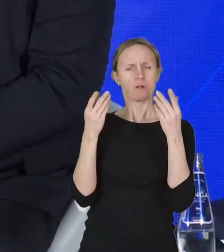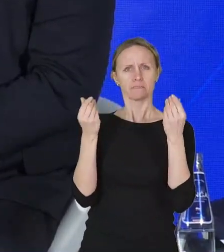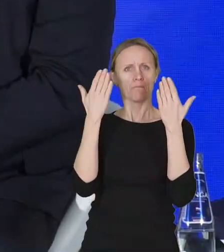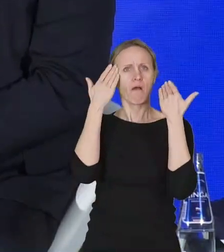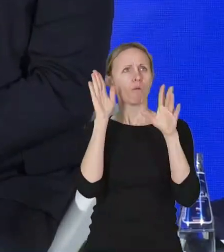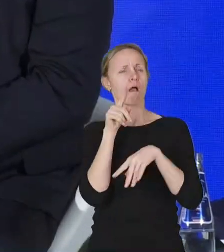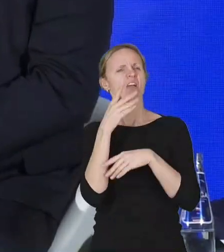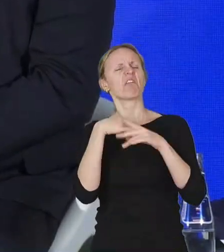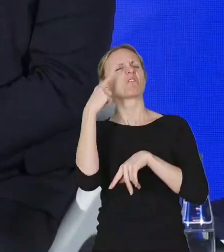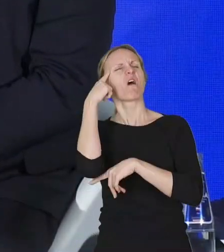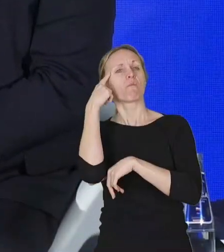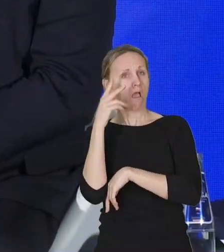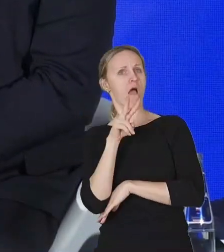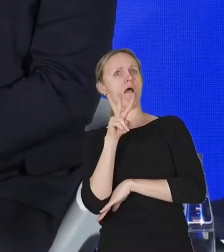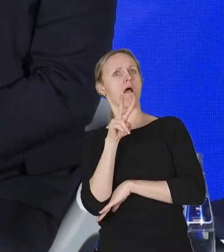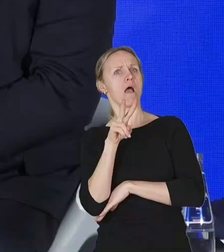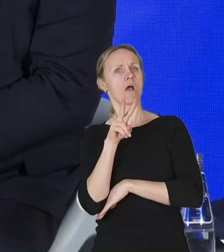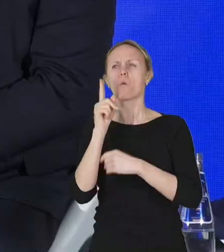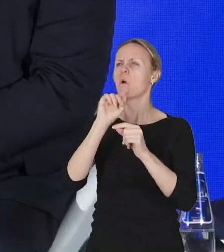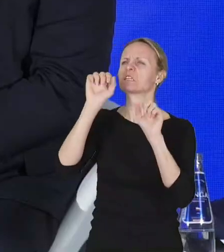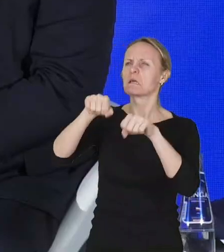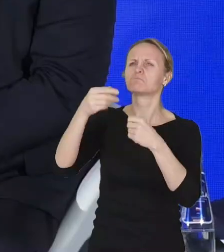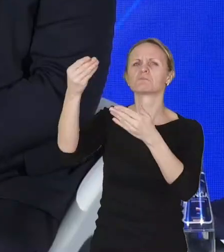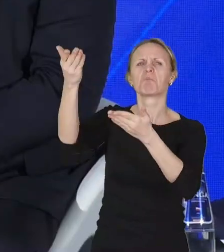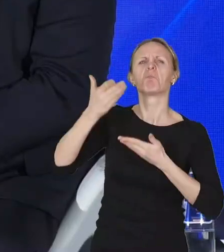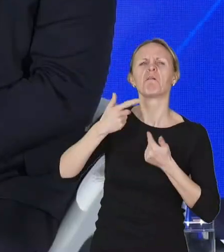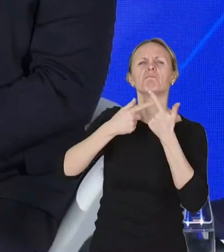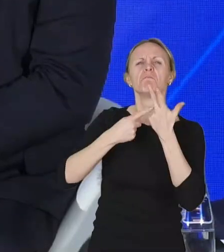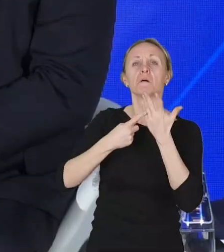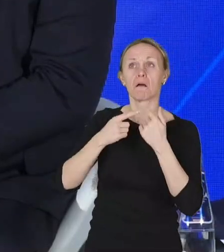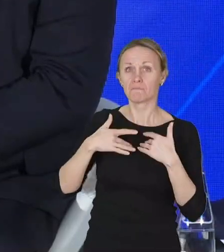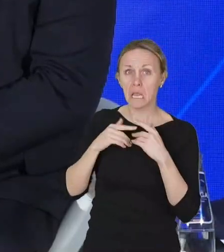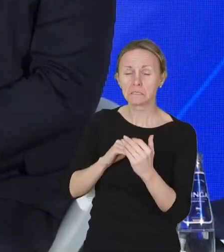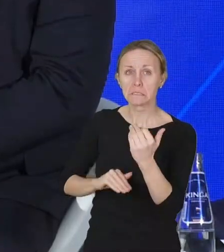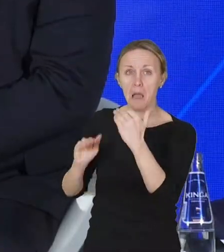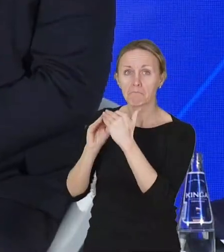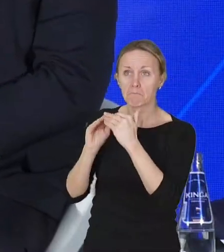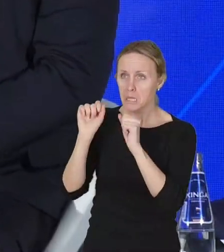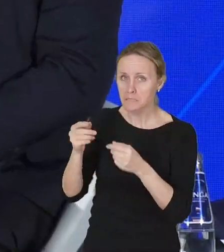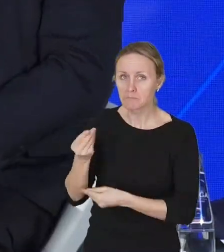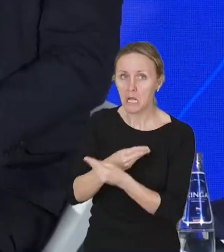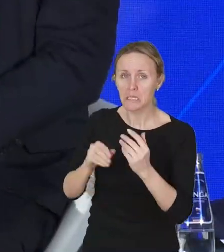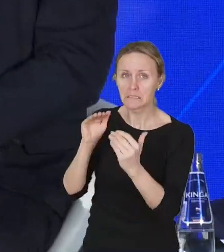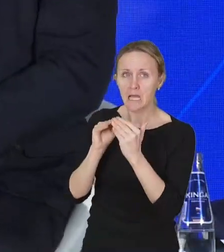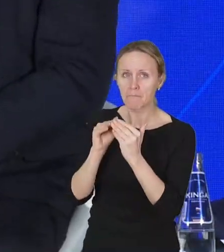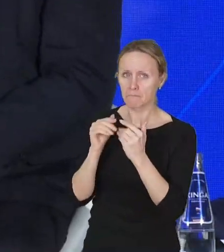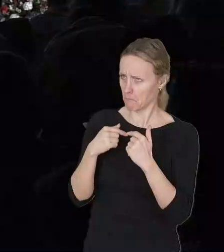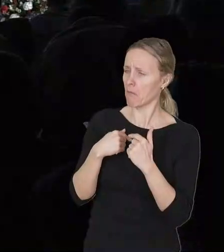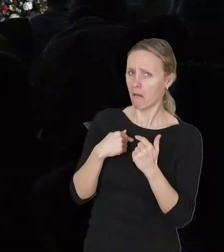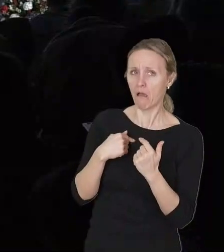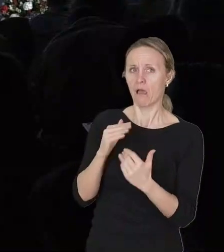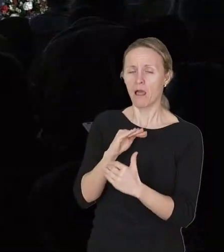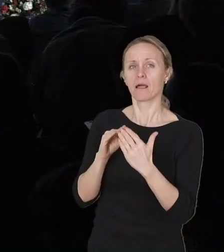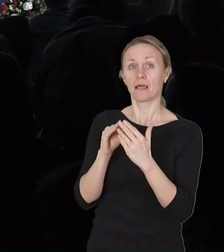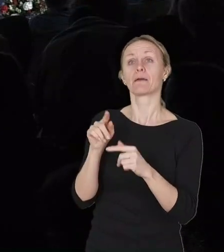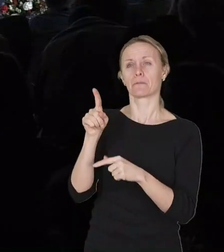there also to help the cohesion policy projects to be further developed. Mm-hmm. Thank you so much. You